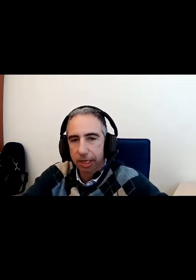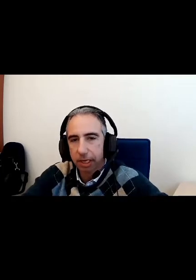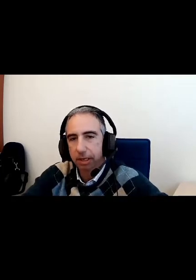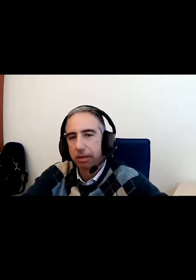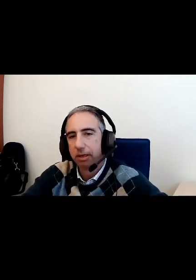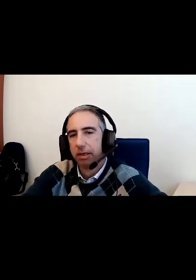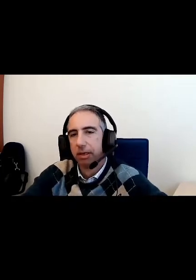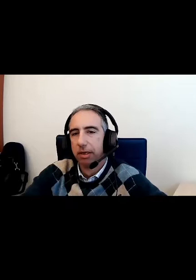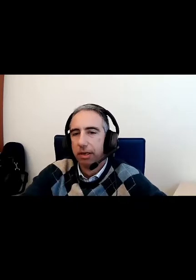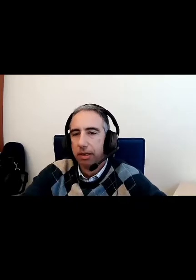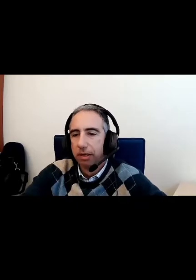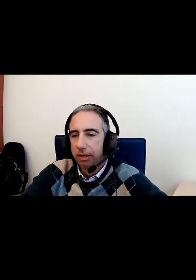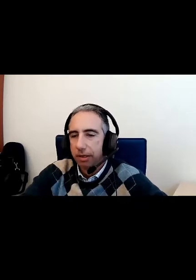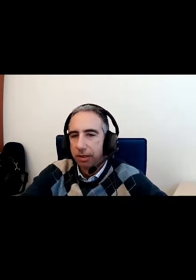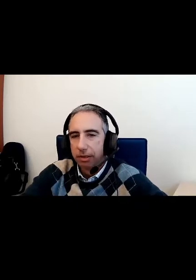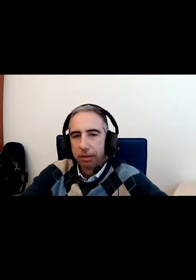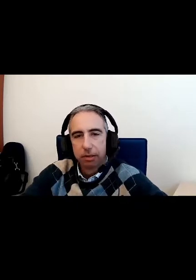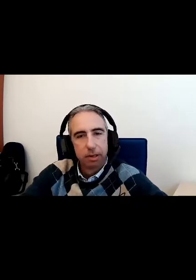Okay.